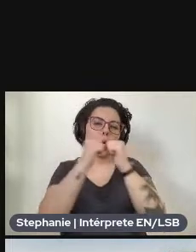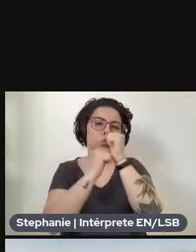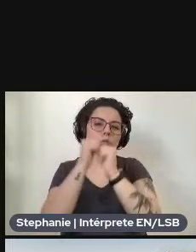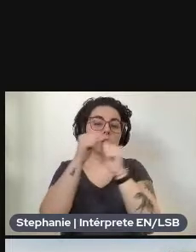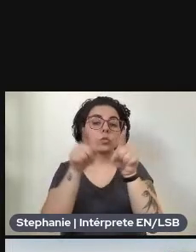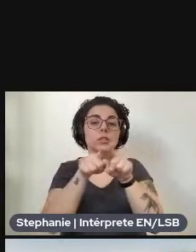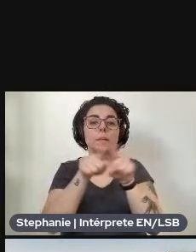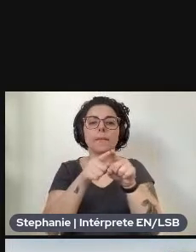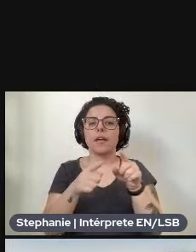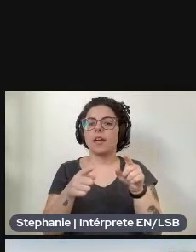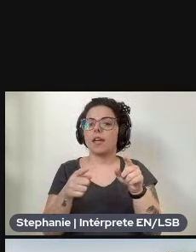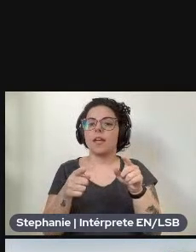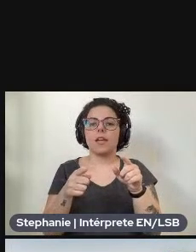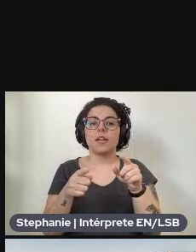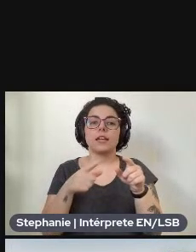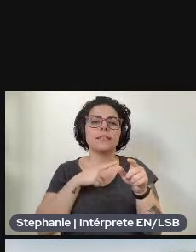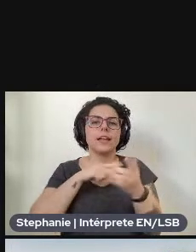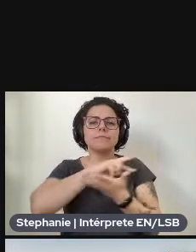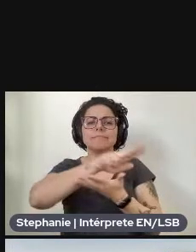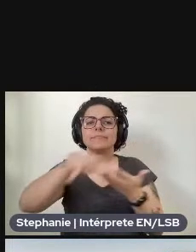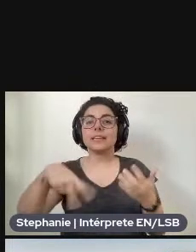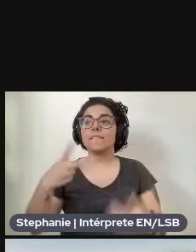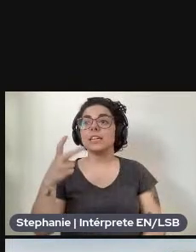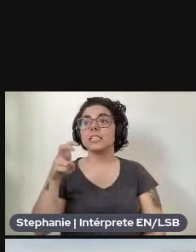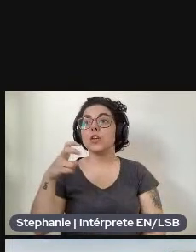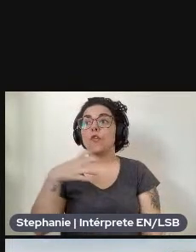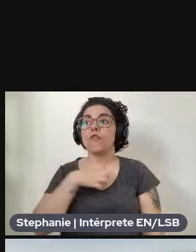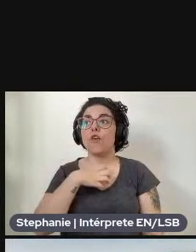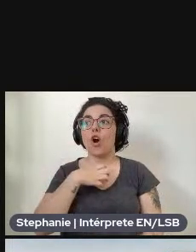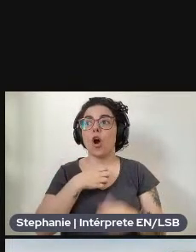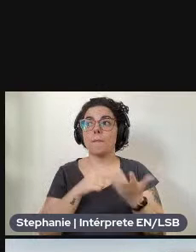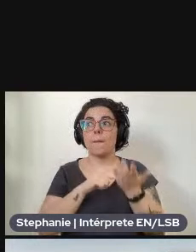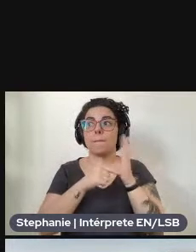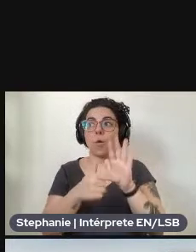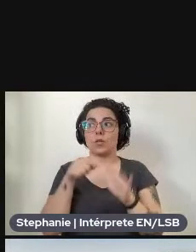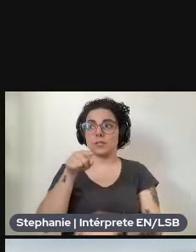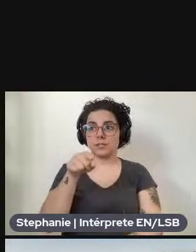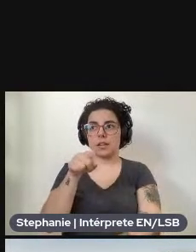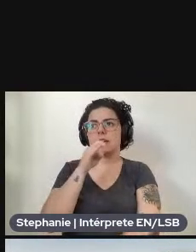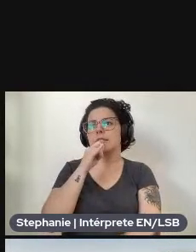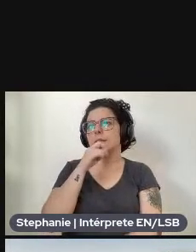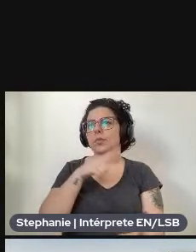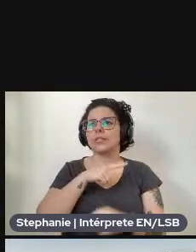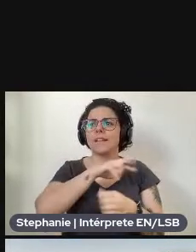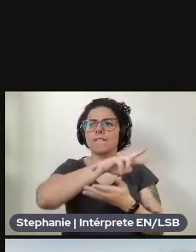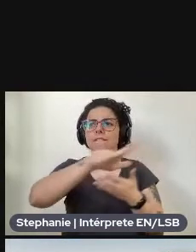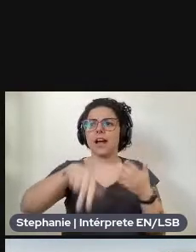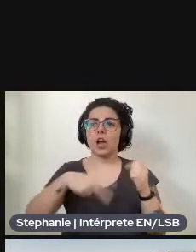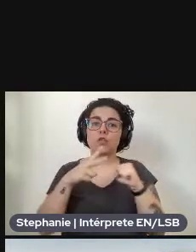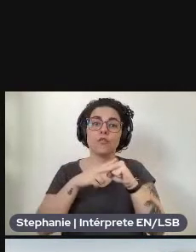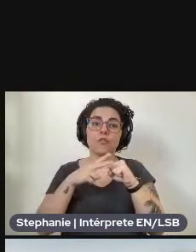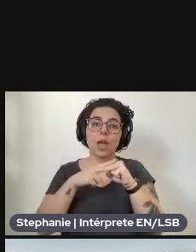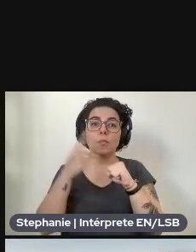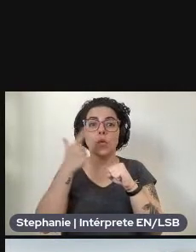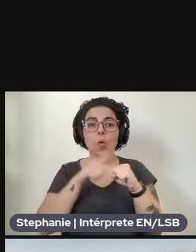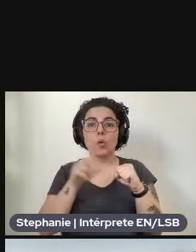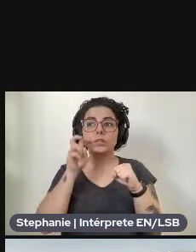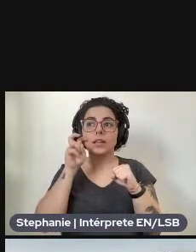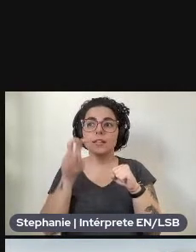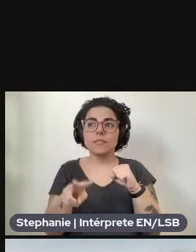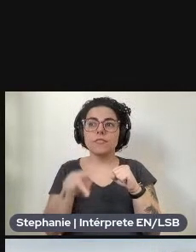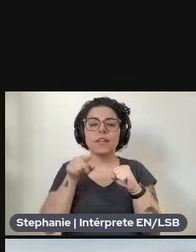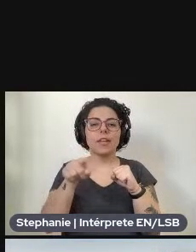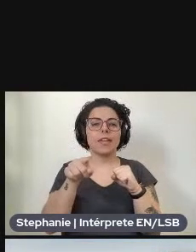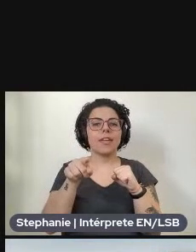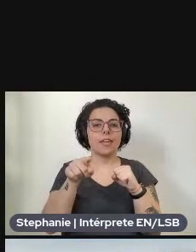25 ways to express the start. So there are many different verbs that can appear in the